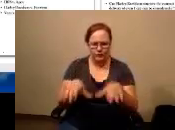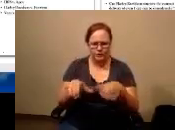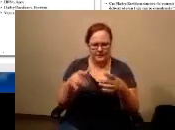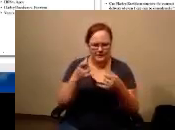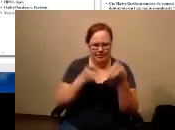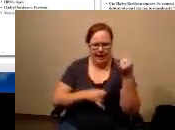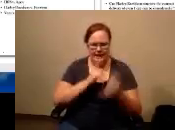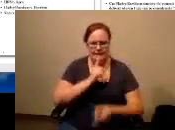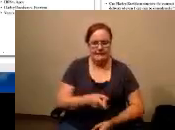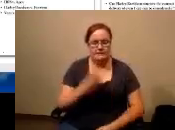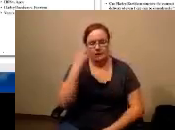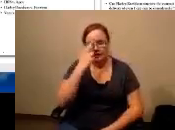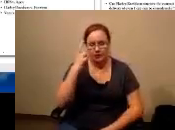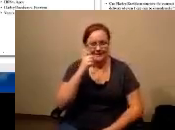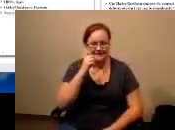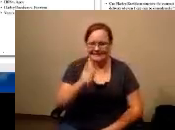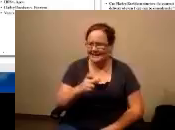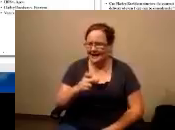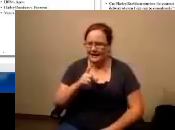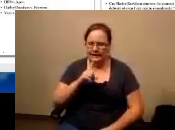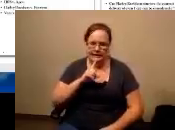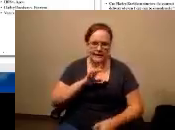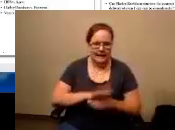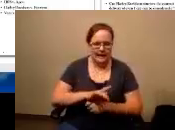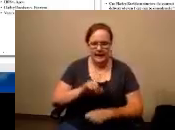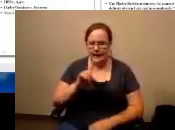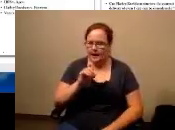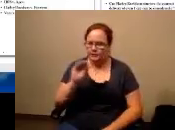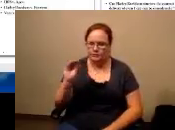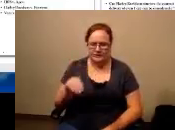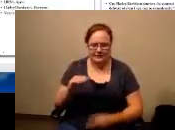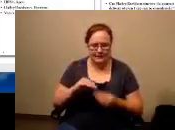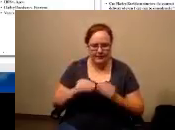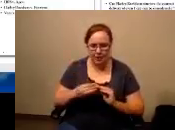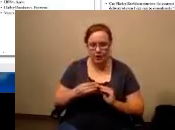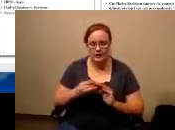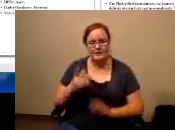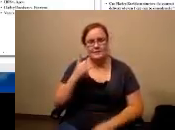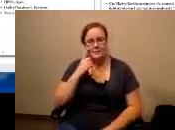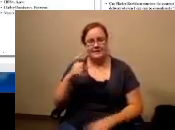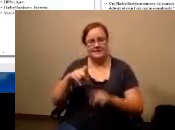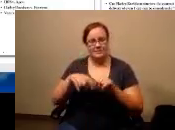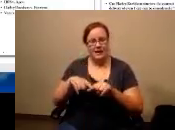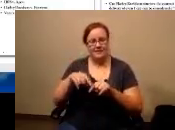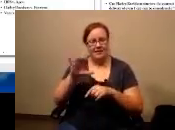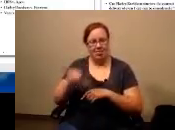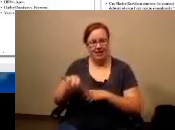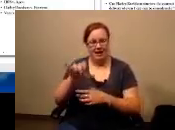an absolute number is because it depends on the nature of the contract.